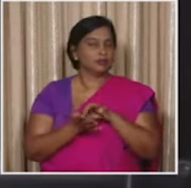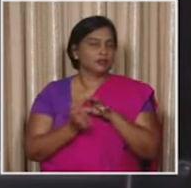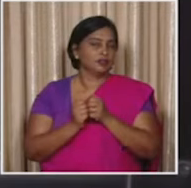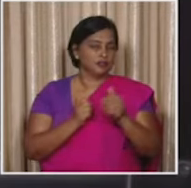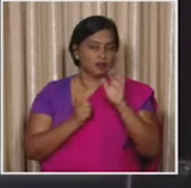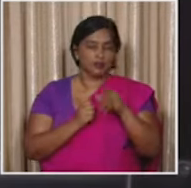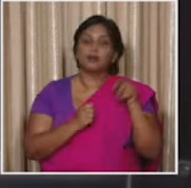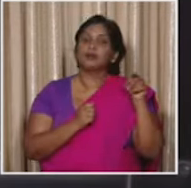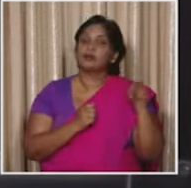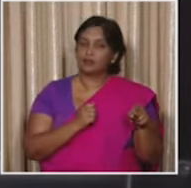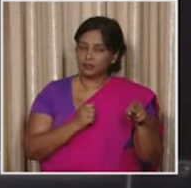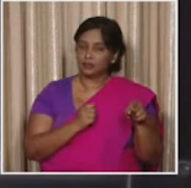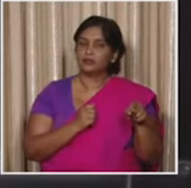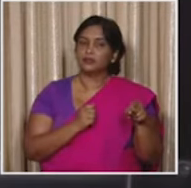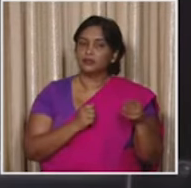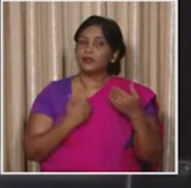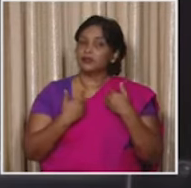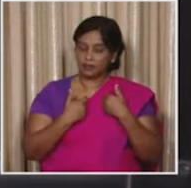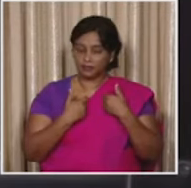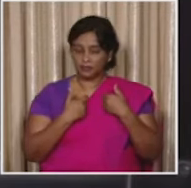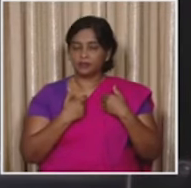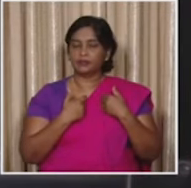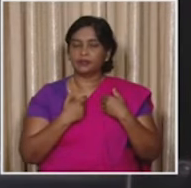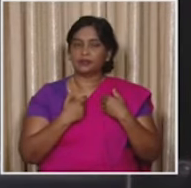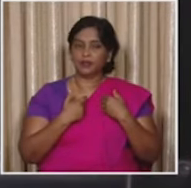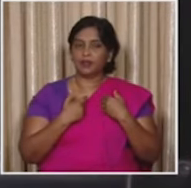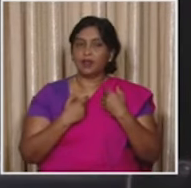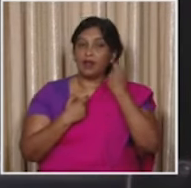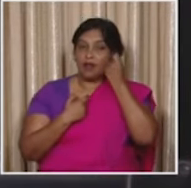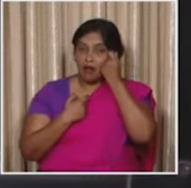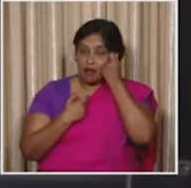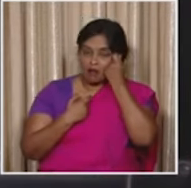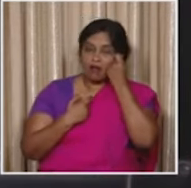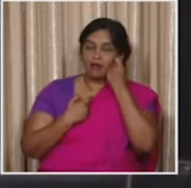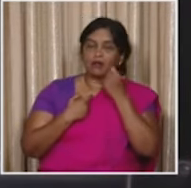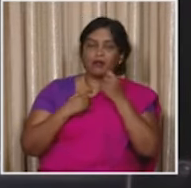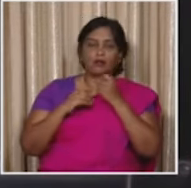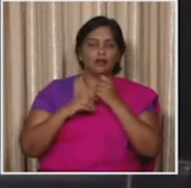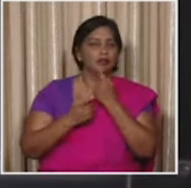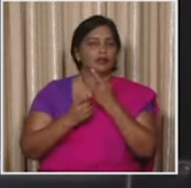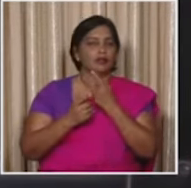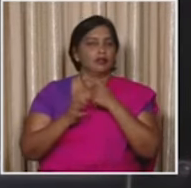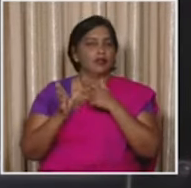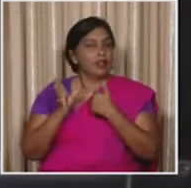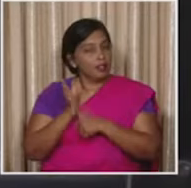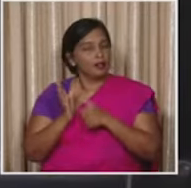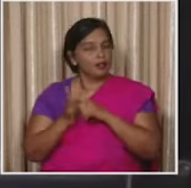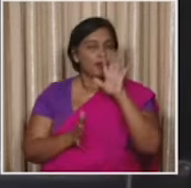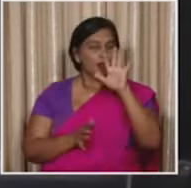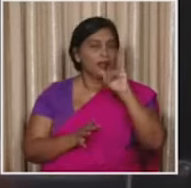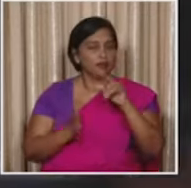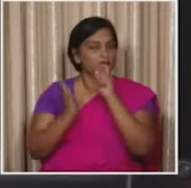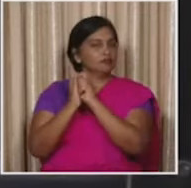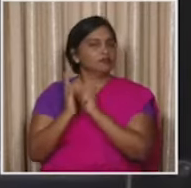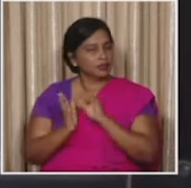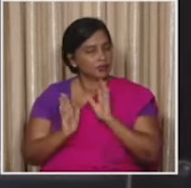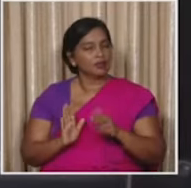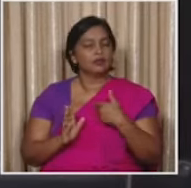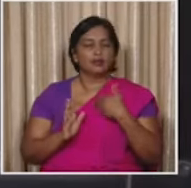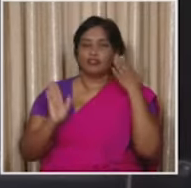had 55 consultations. We had the consultation with you also. We note down those points. We have improved that. That's why we